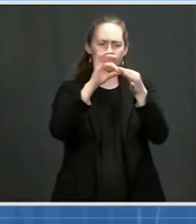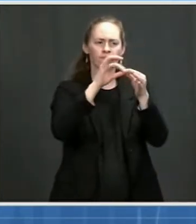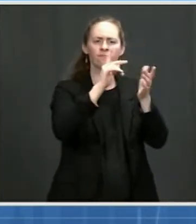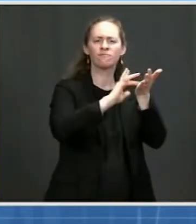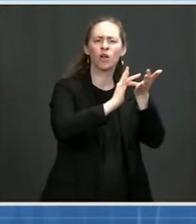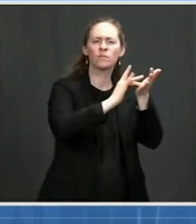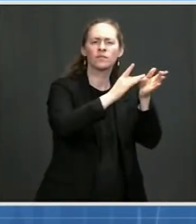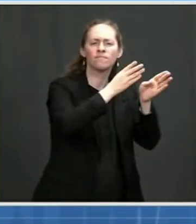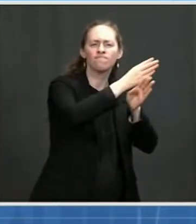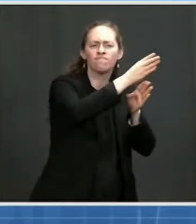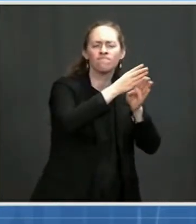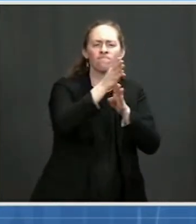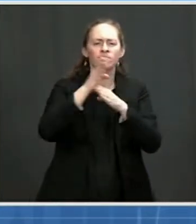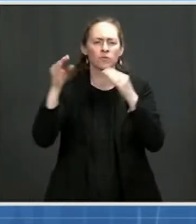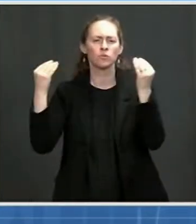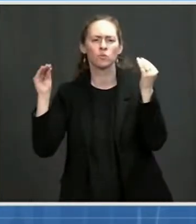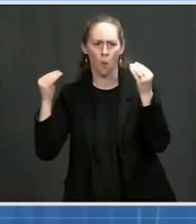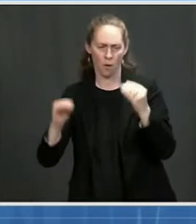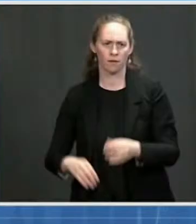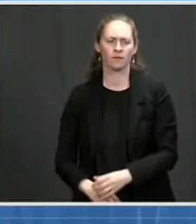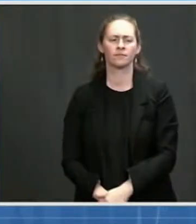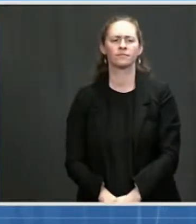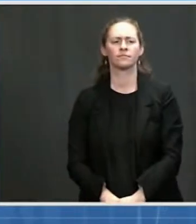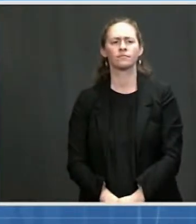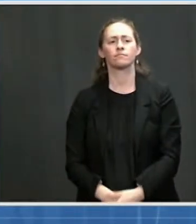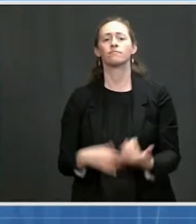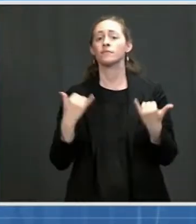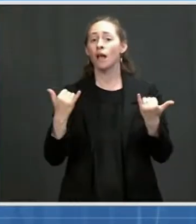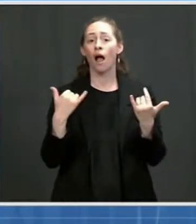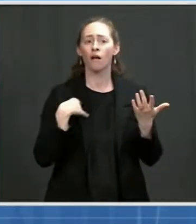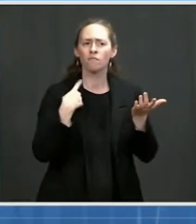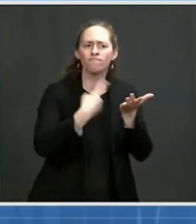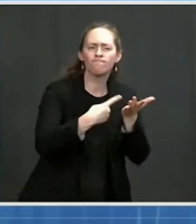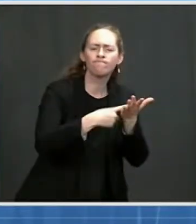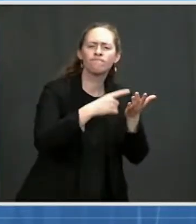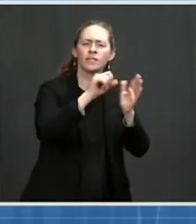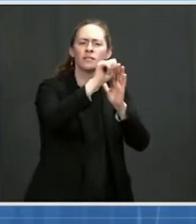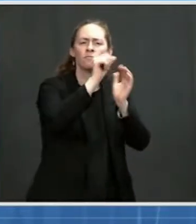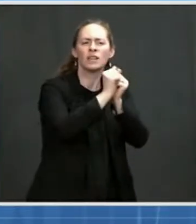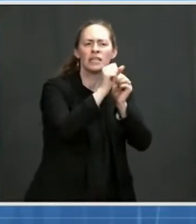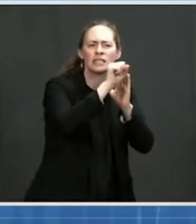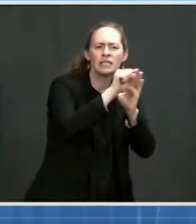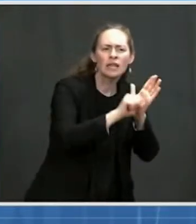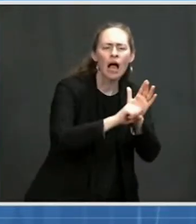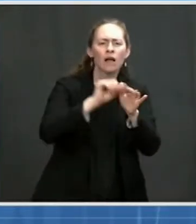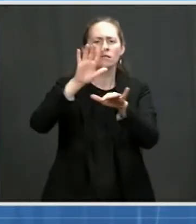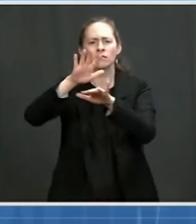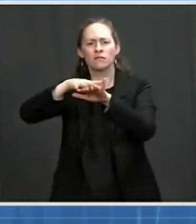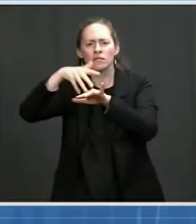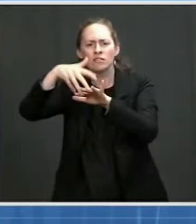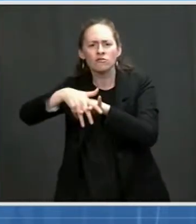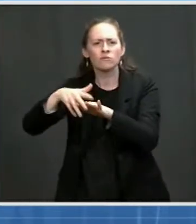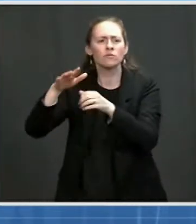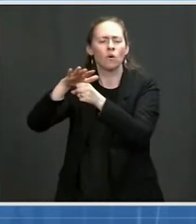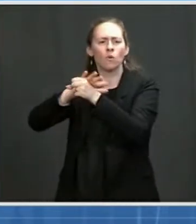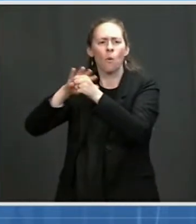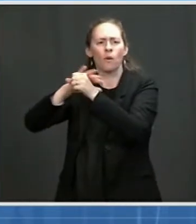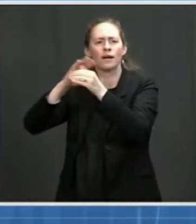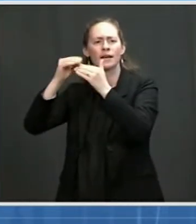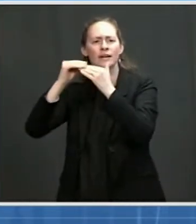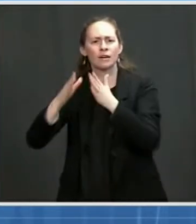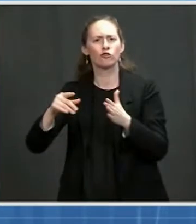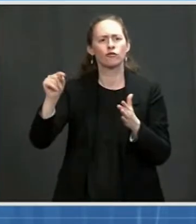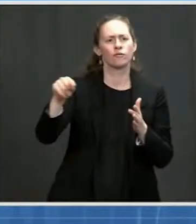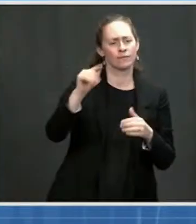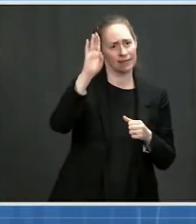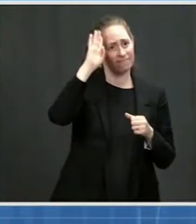speak briefly to the states, the tribes, the territories, and to local jurisdictions. We all know equity is a team